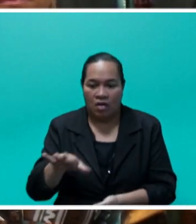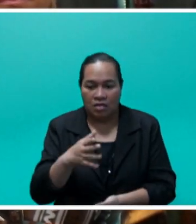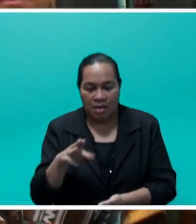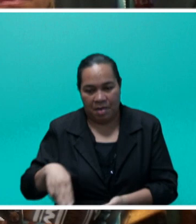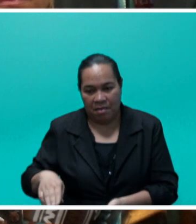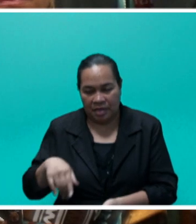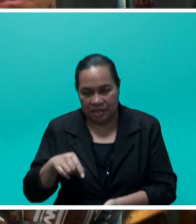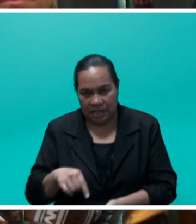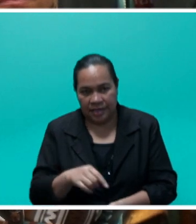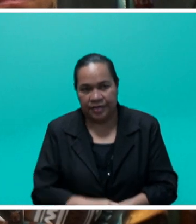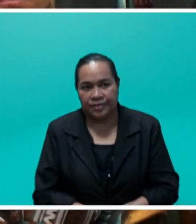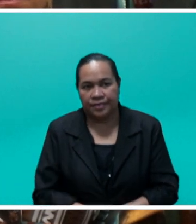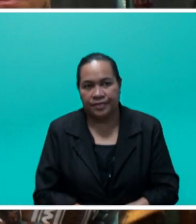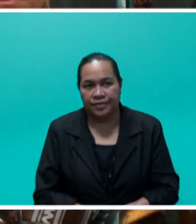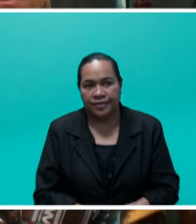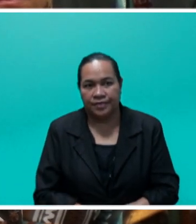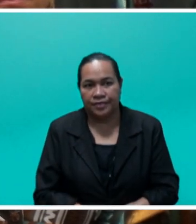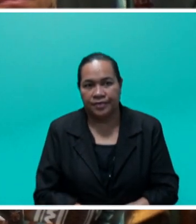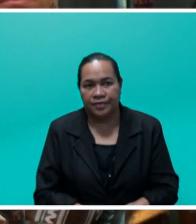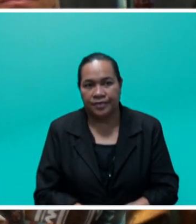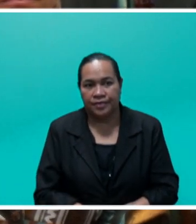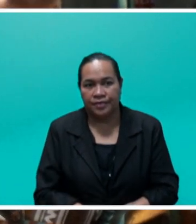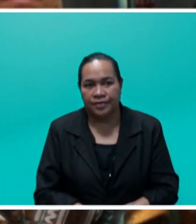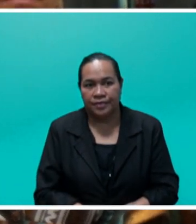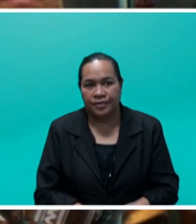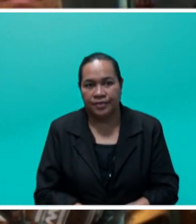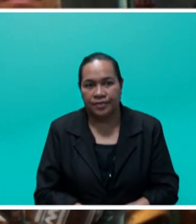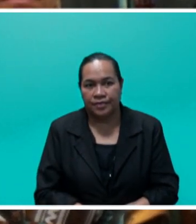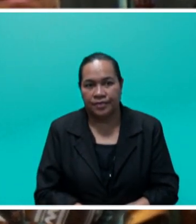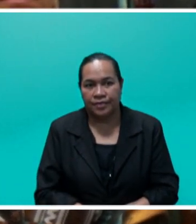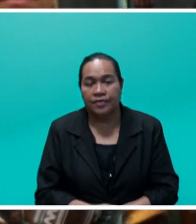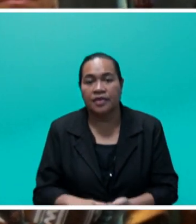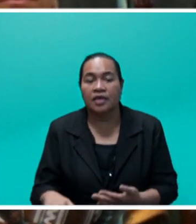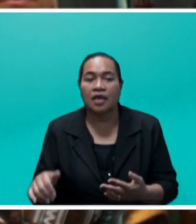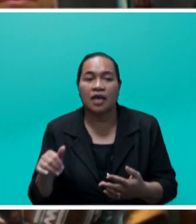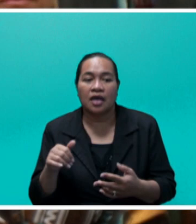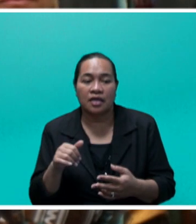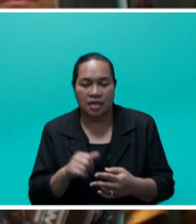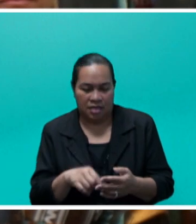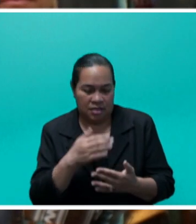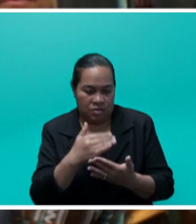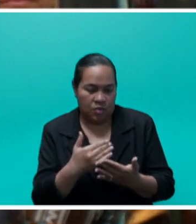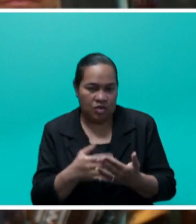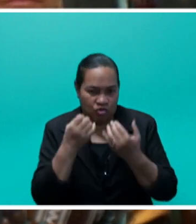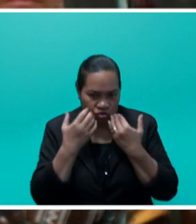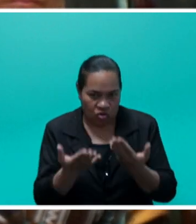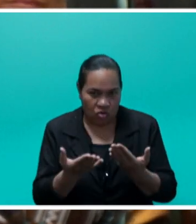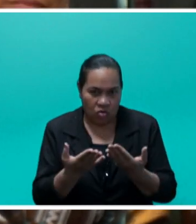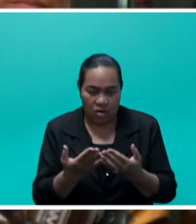House with respect to how this is being done. And this was demonstrated in our most